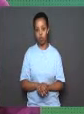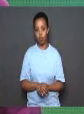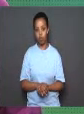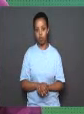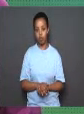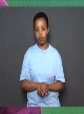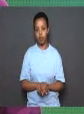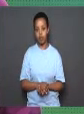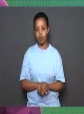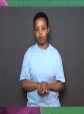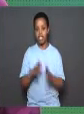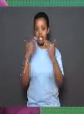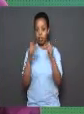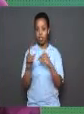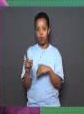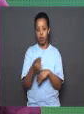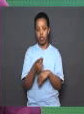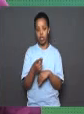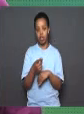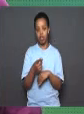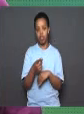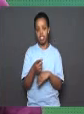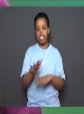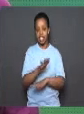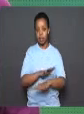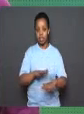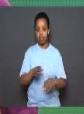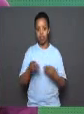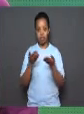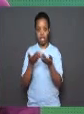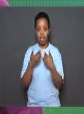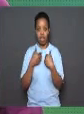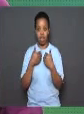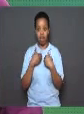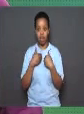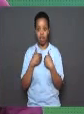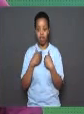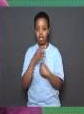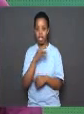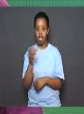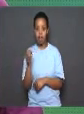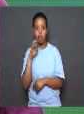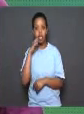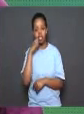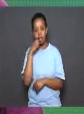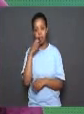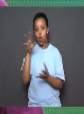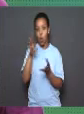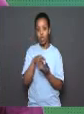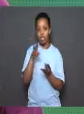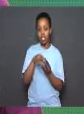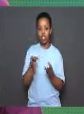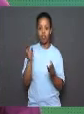When there is a limited supply of substrate, an increase in enzyme